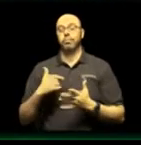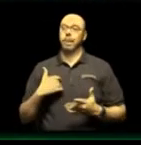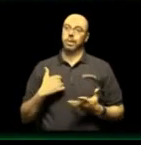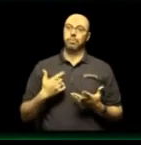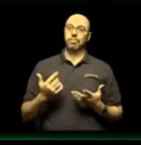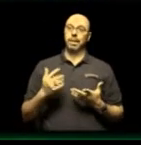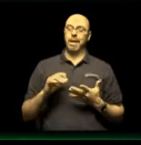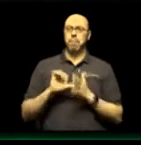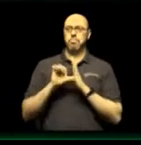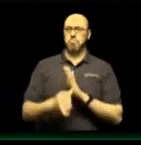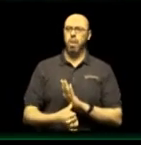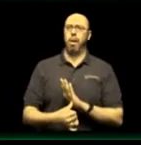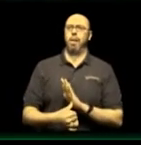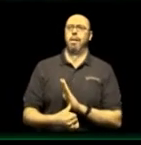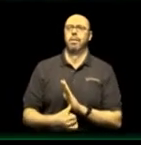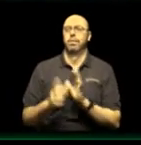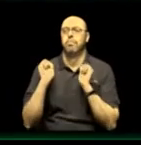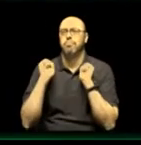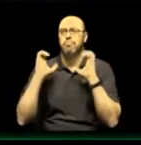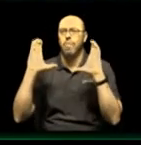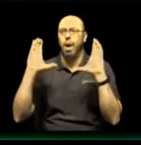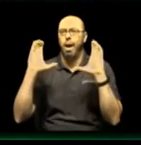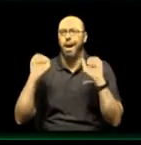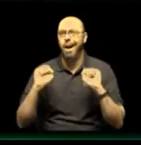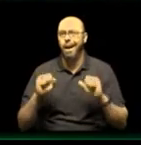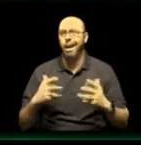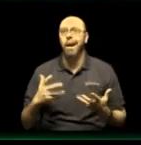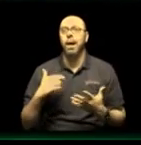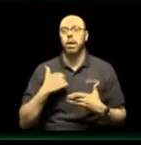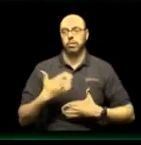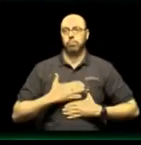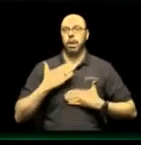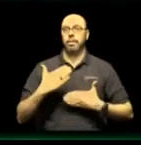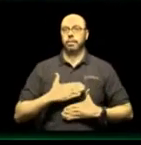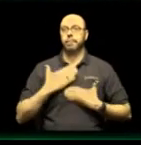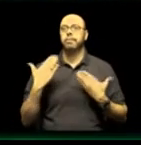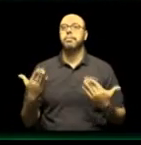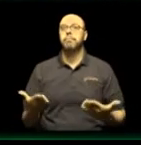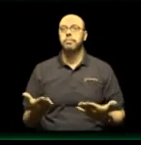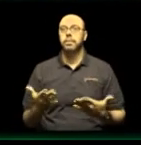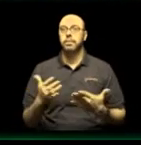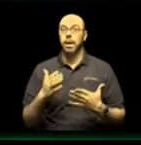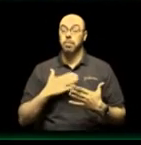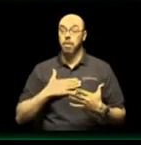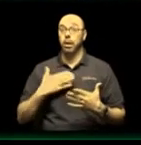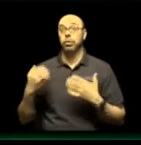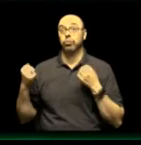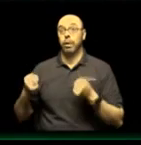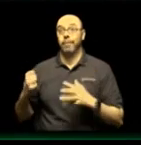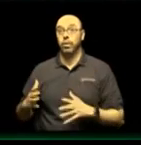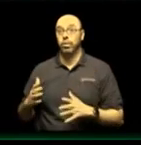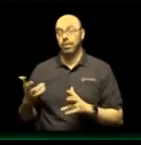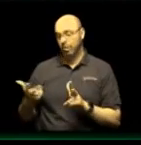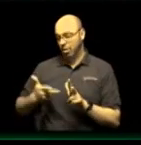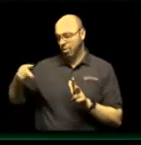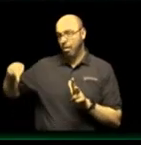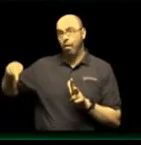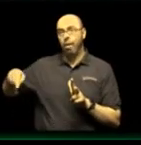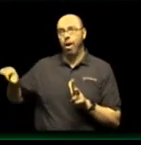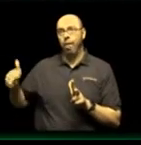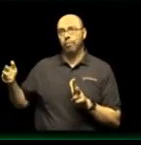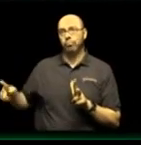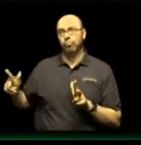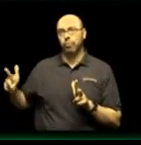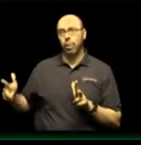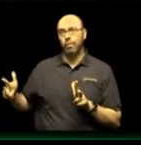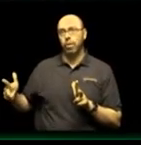very impressed, surprised, they were happy. My drivers next door, Yeah. who put all